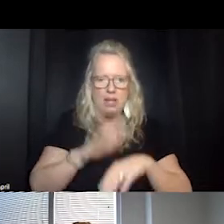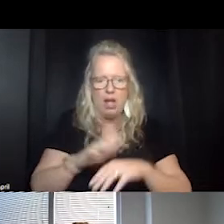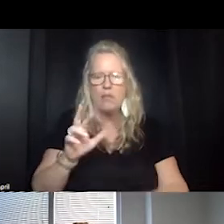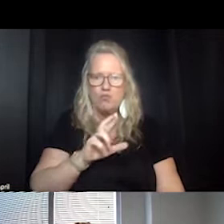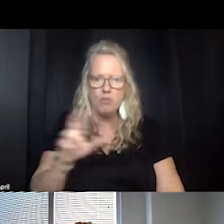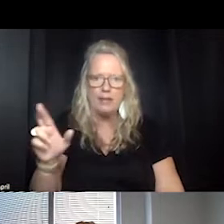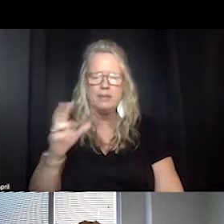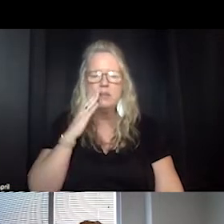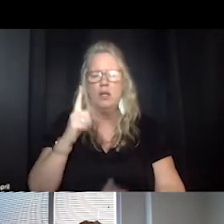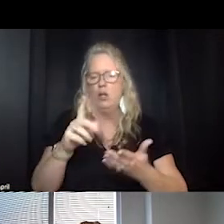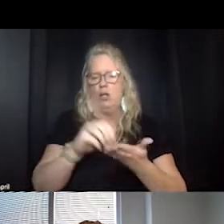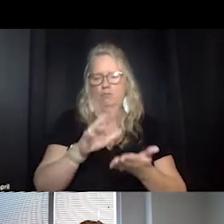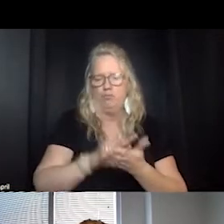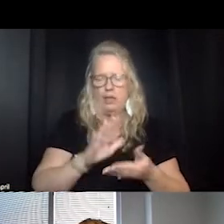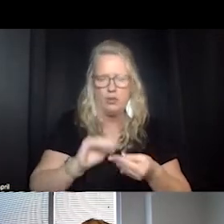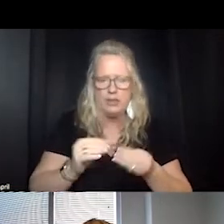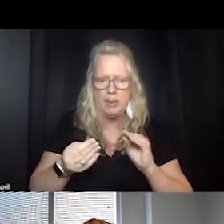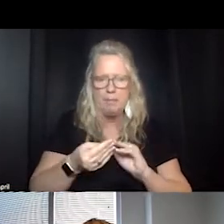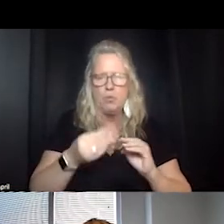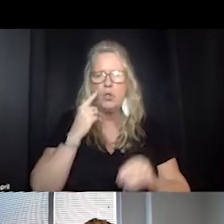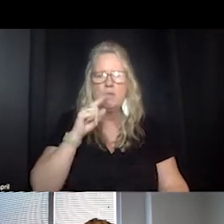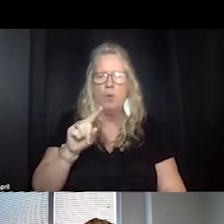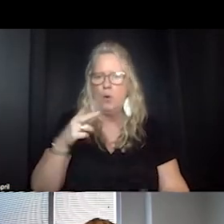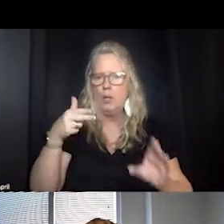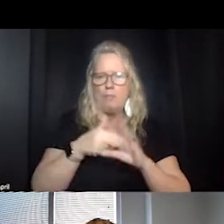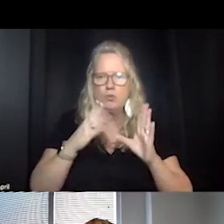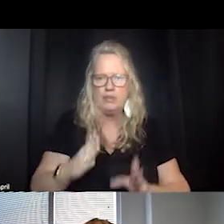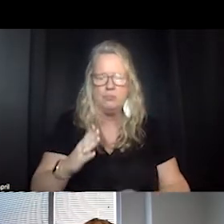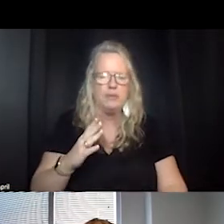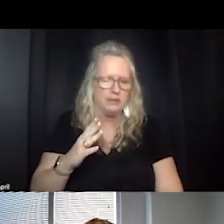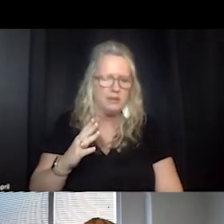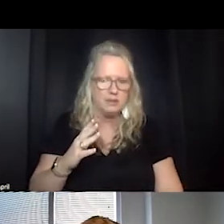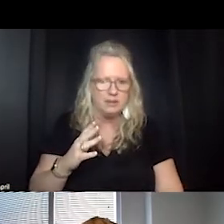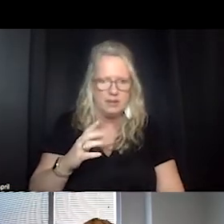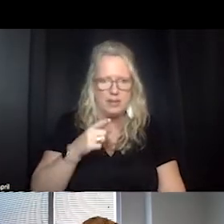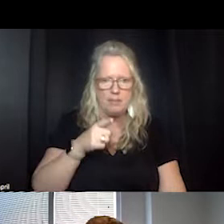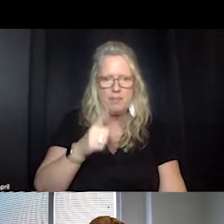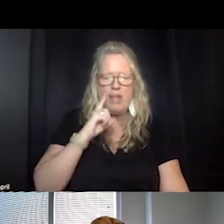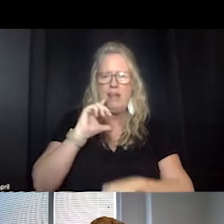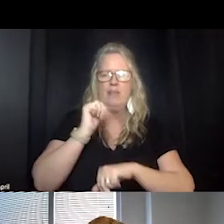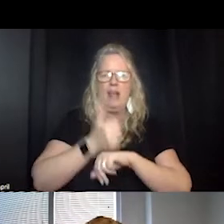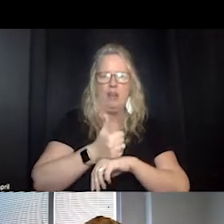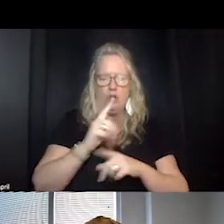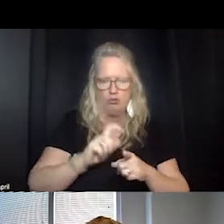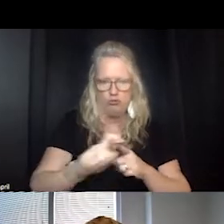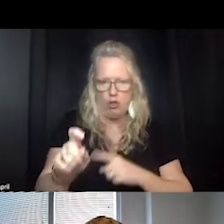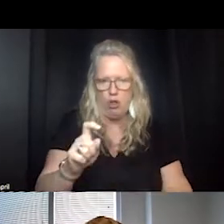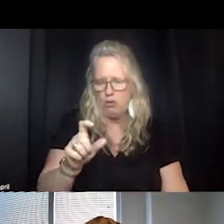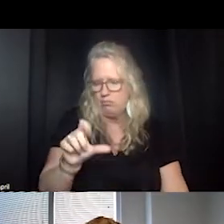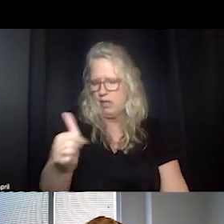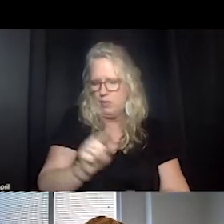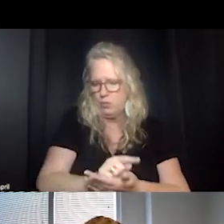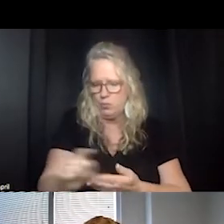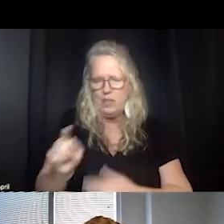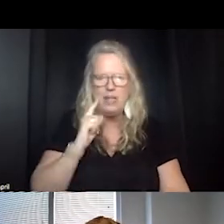slide our record number of participants in that launch call the other week,